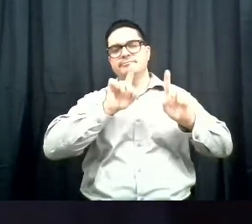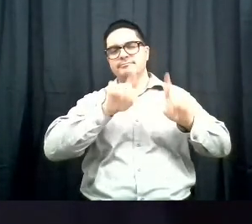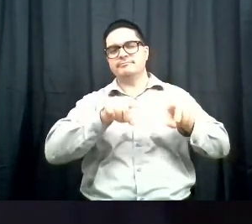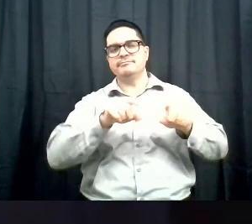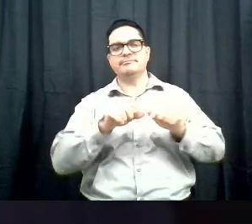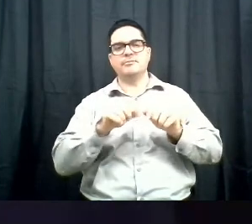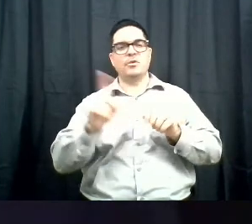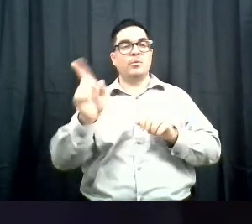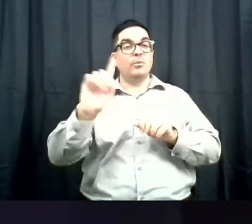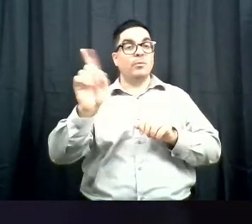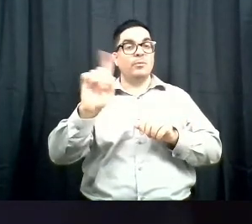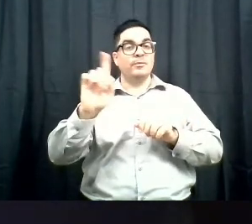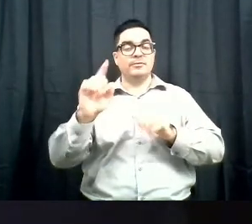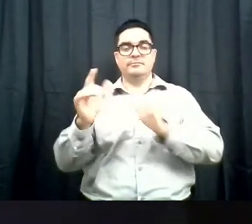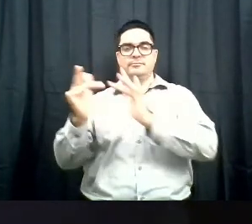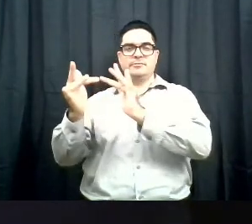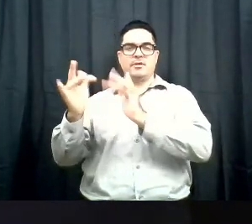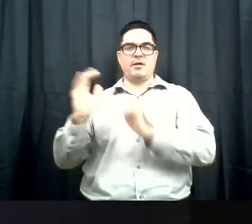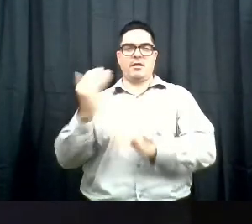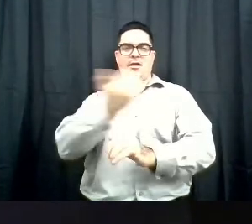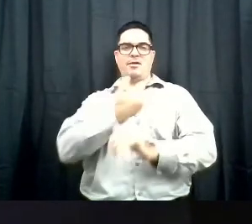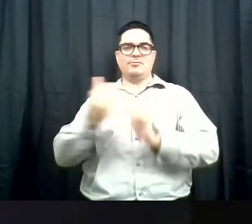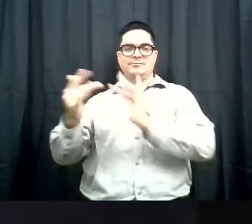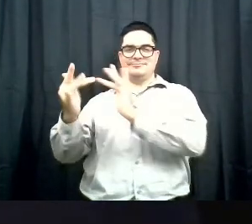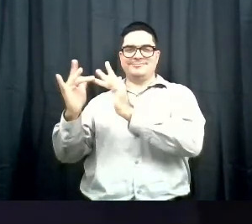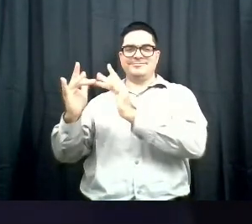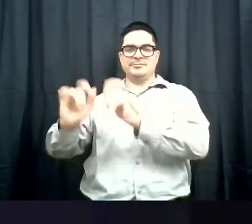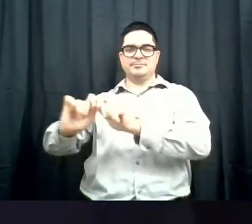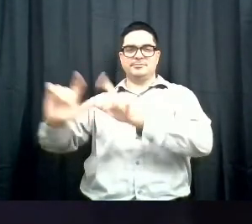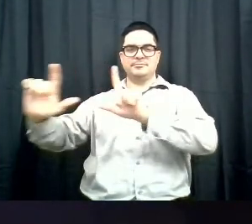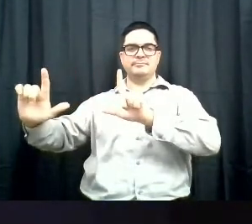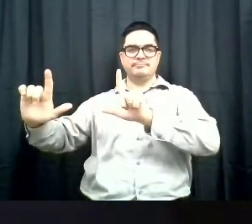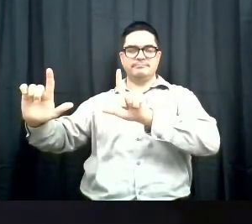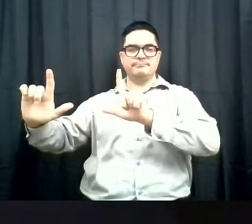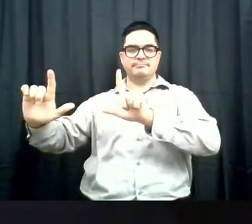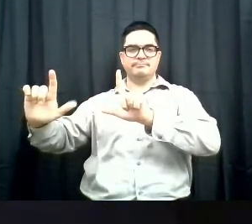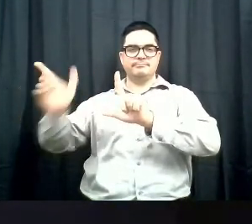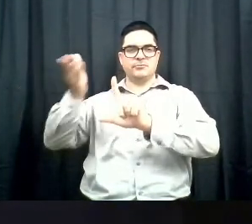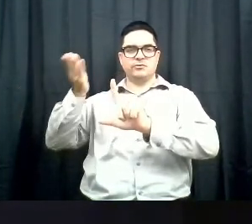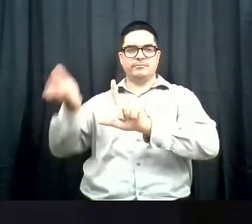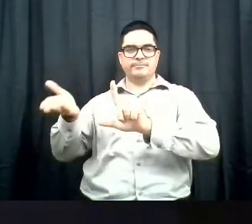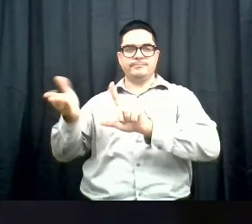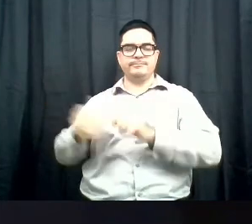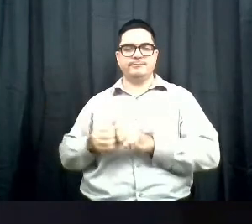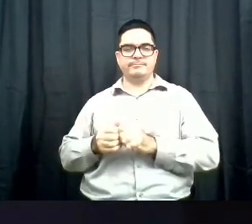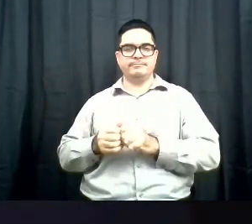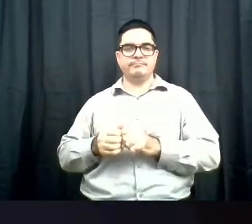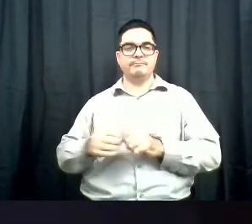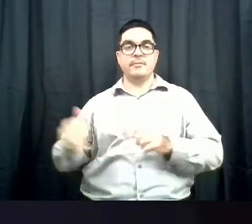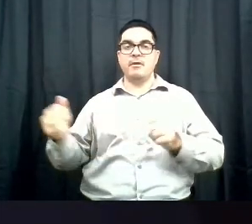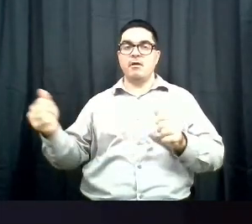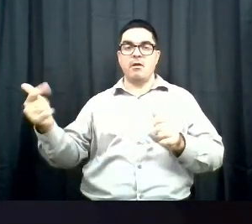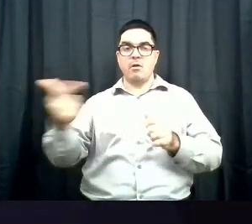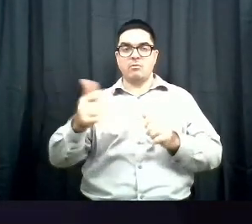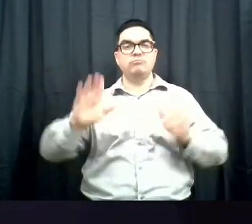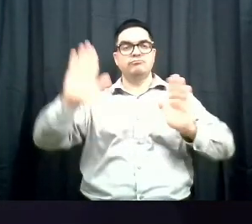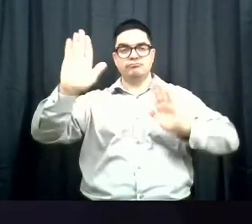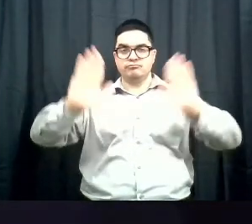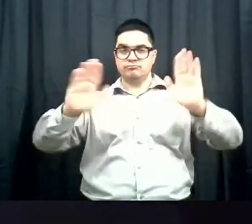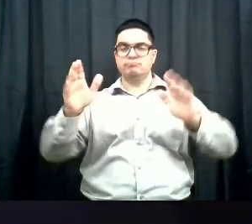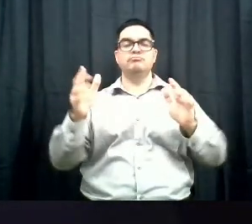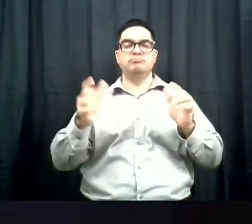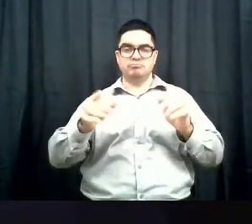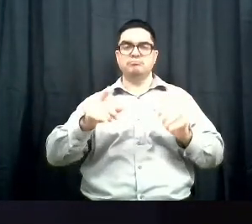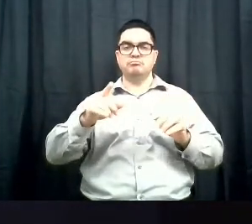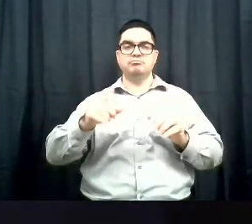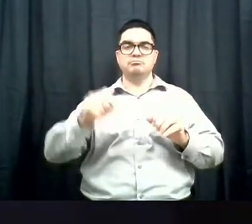website. But everyone having voted in favor of adjourning the meeting, the meeting is now